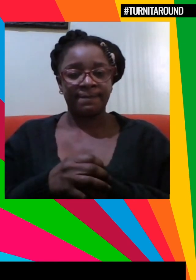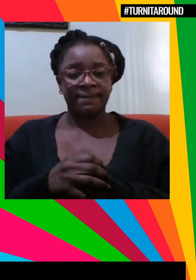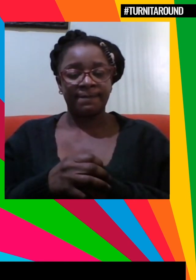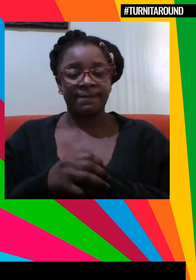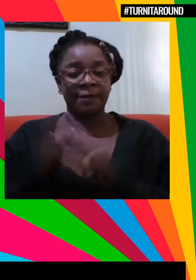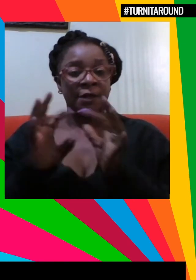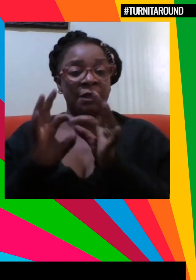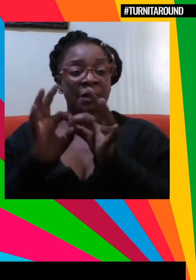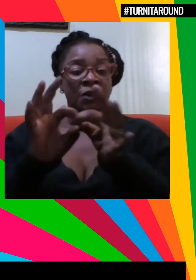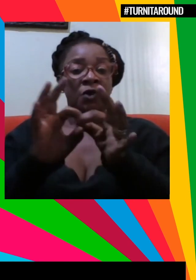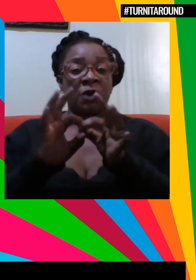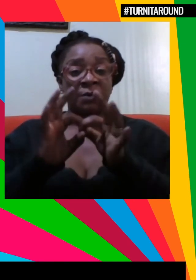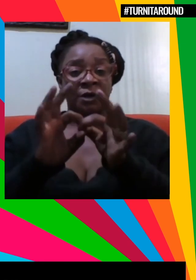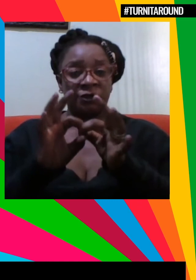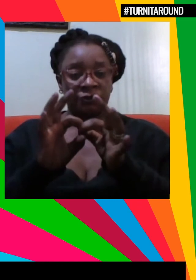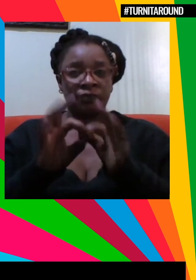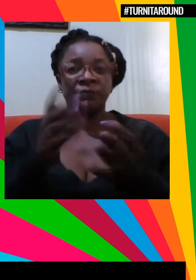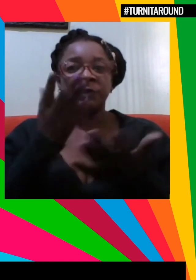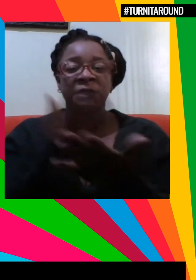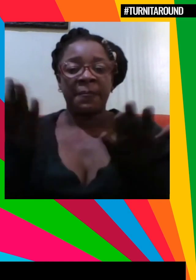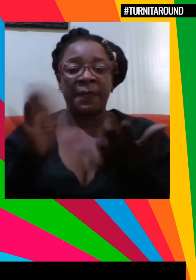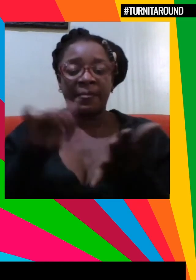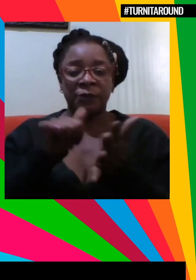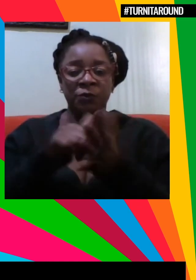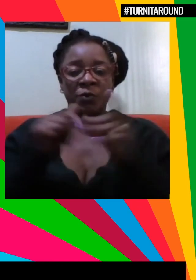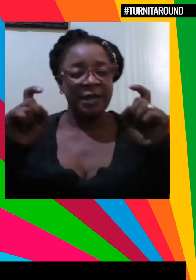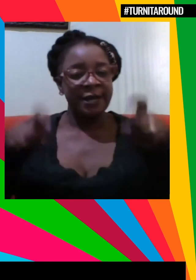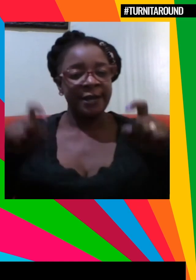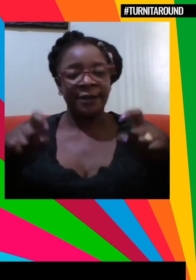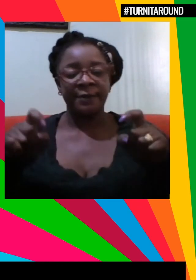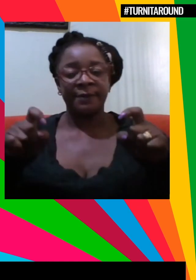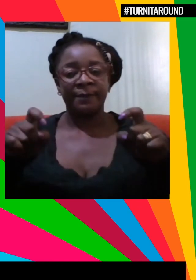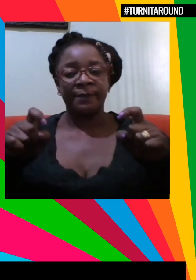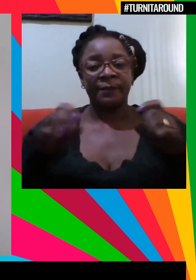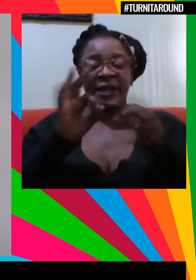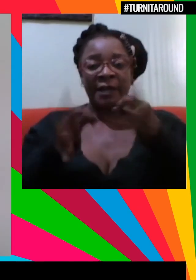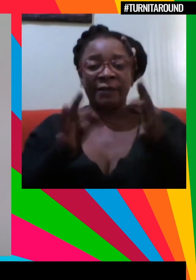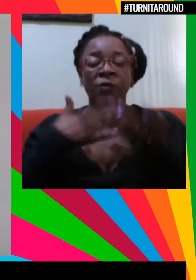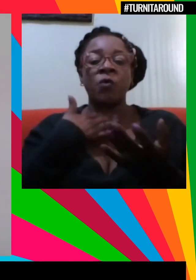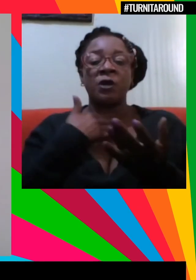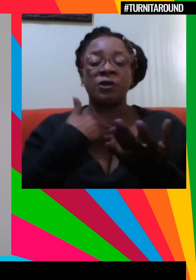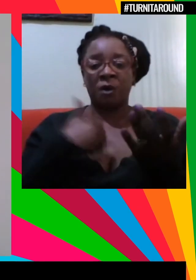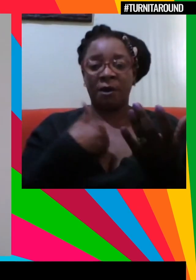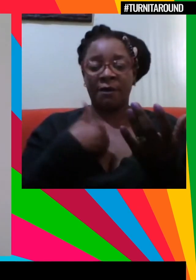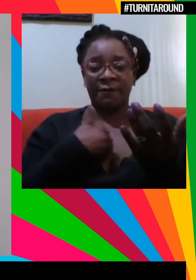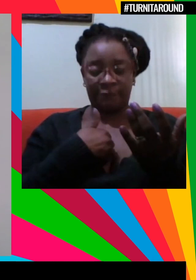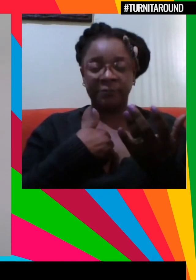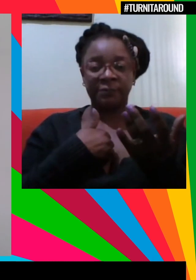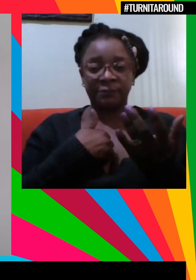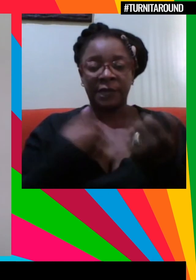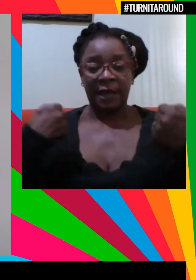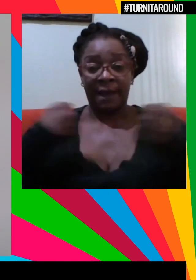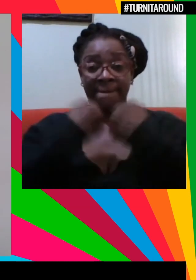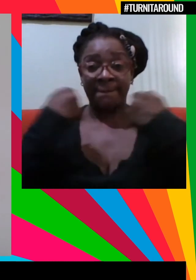collaboration is something that we really need. And if we really want to have a greater impact,